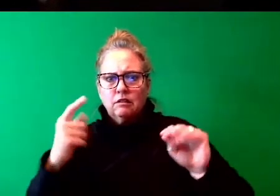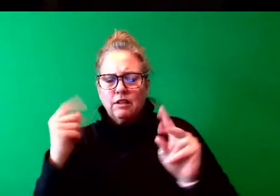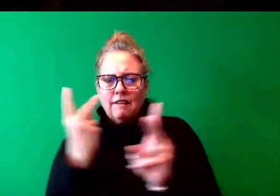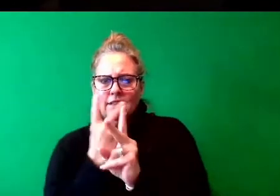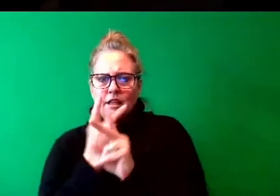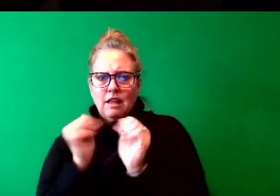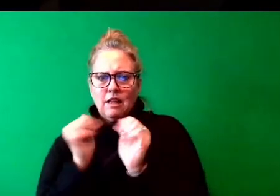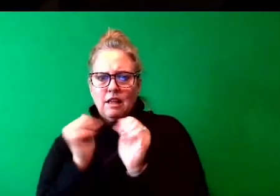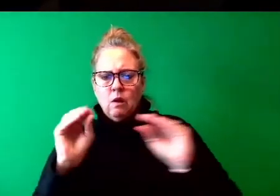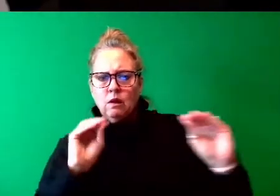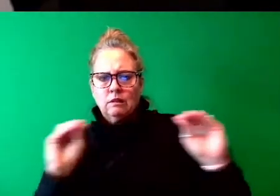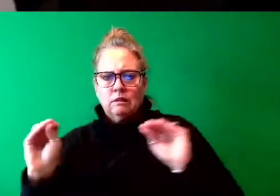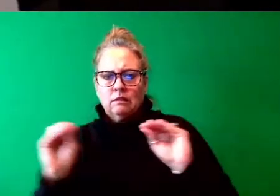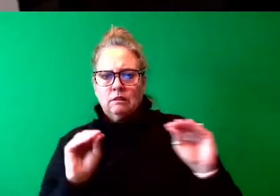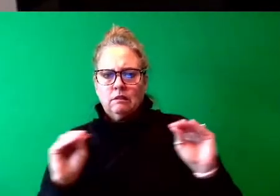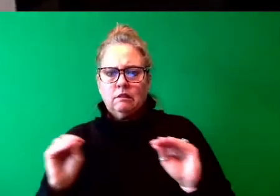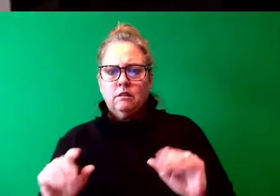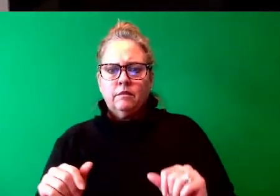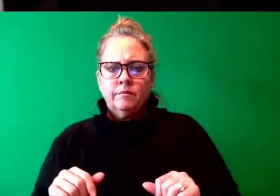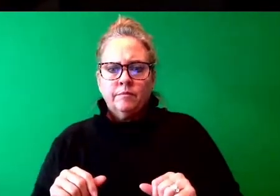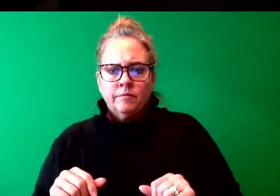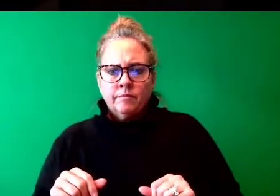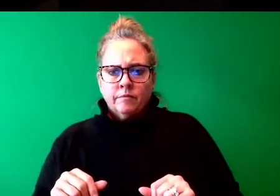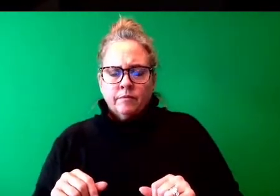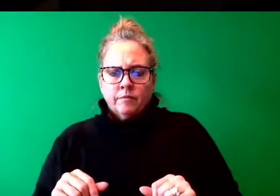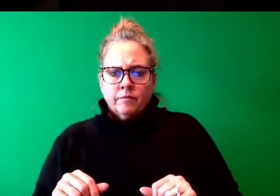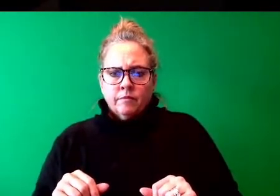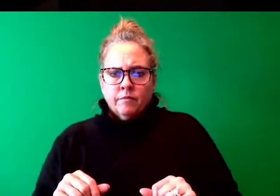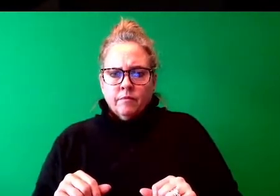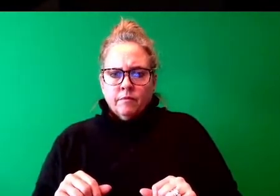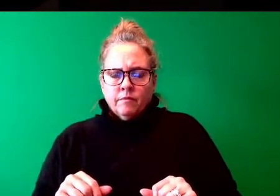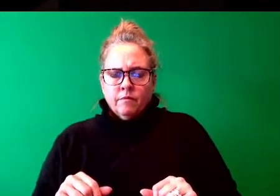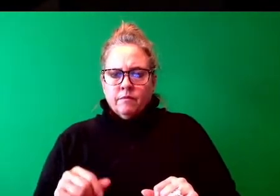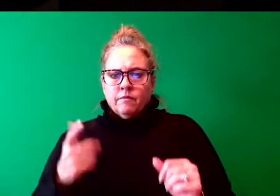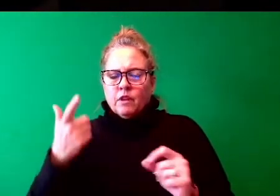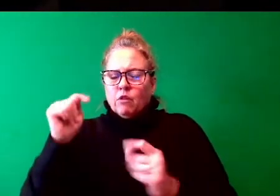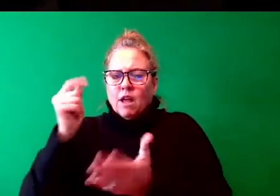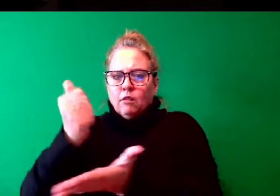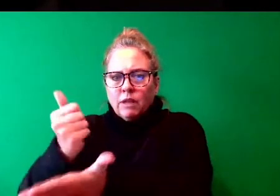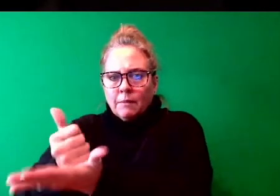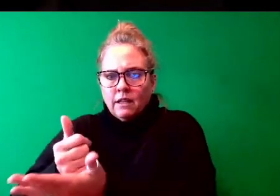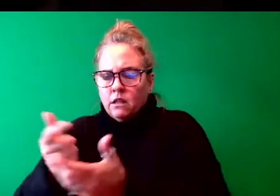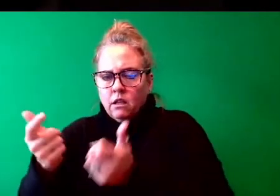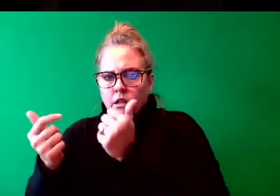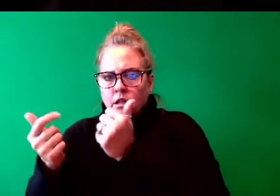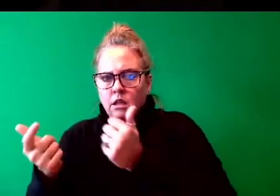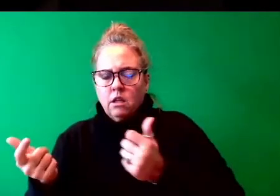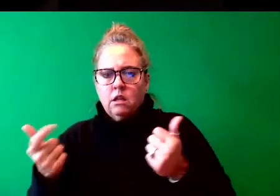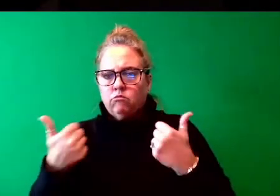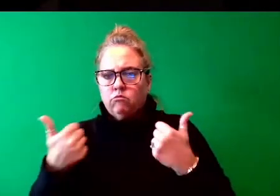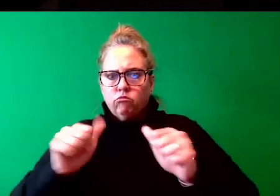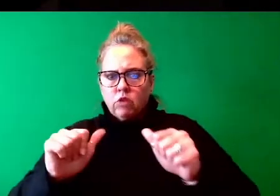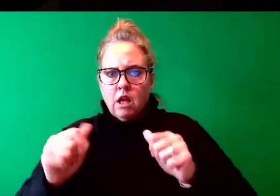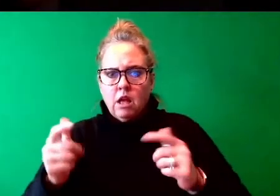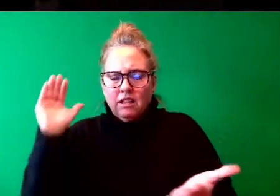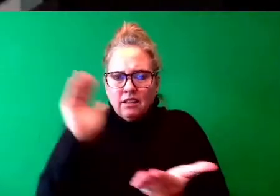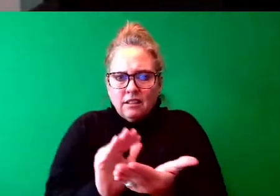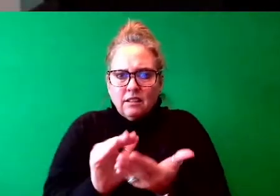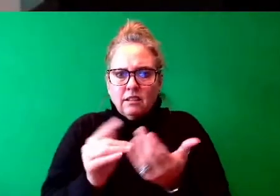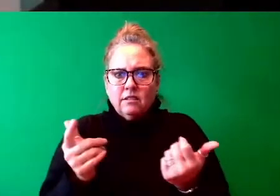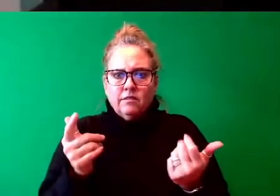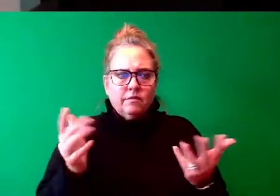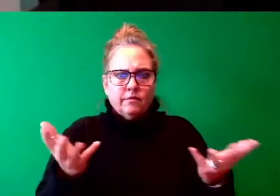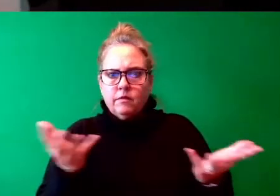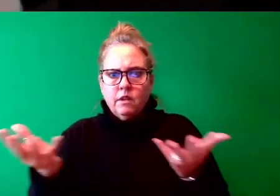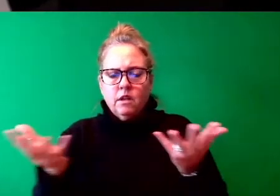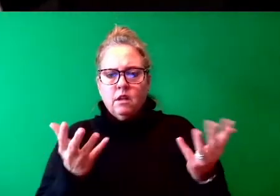us advocate for the monoclonal antibody treatments, which can help to prevent some of those